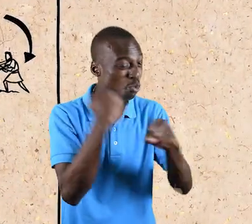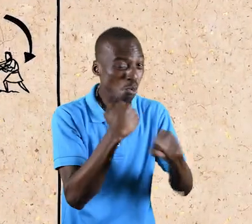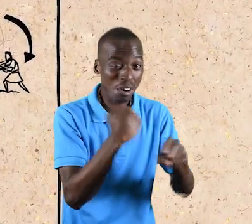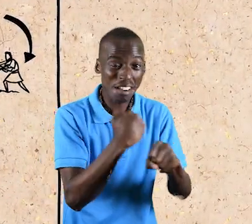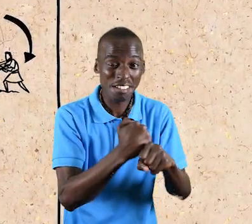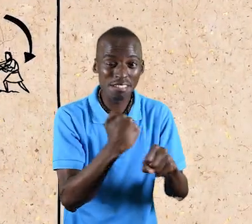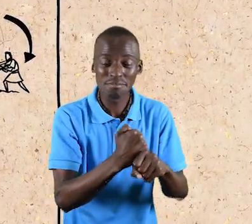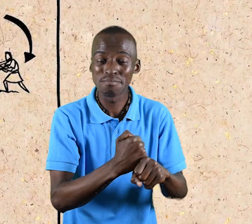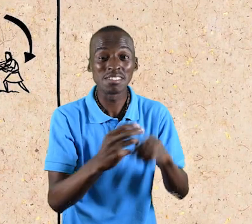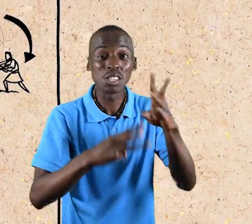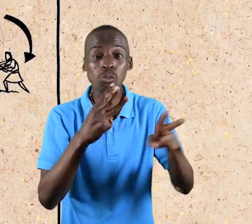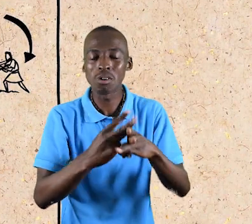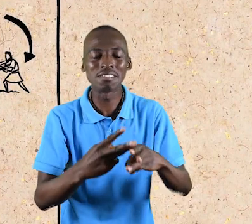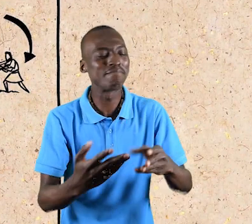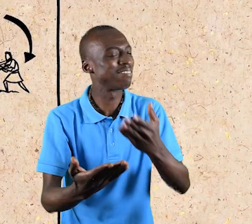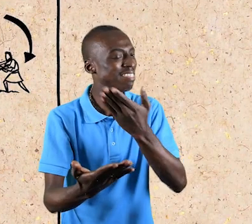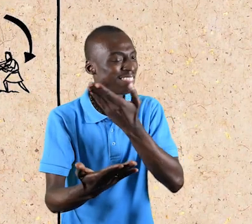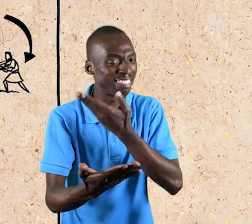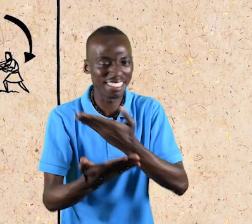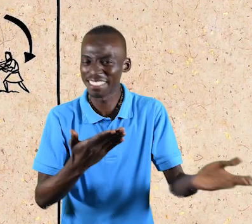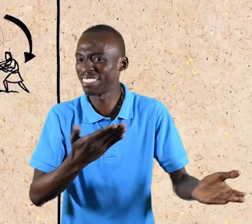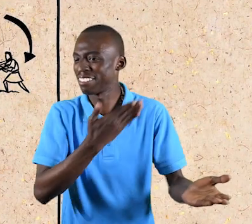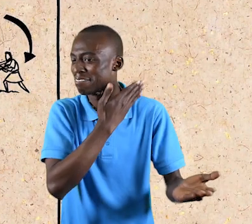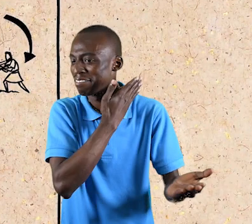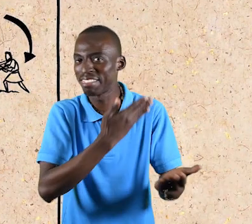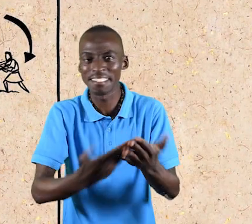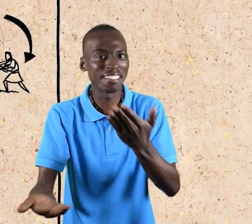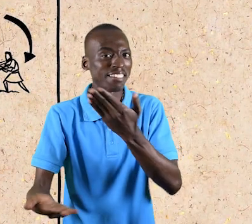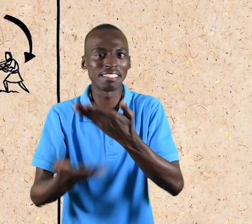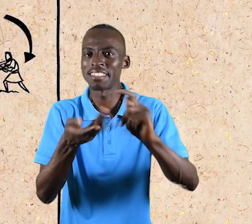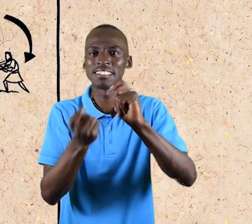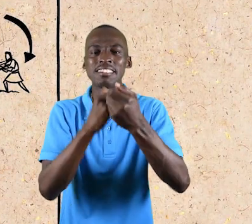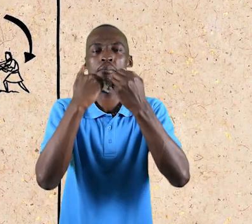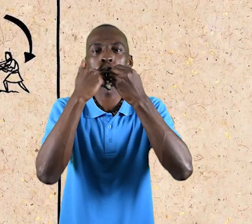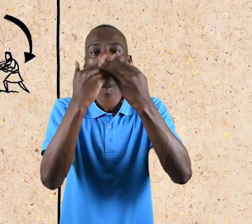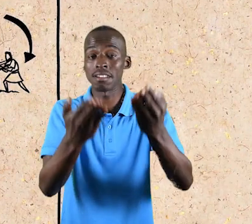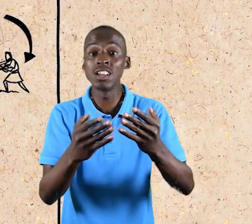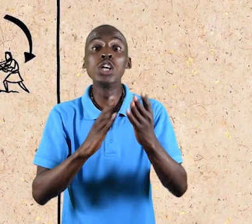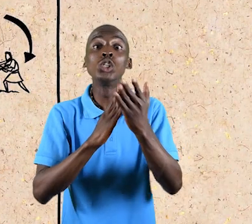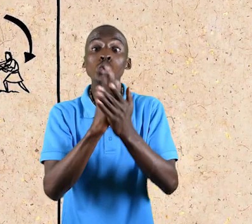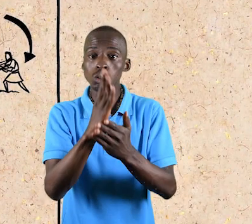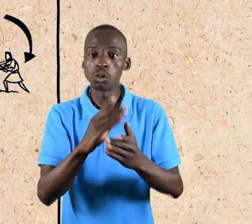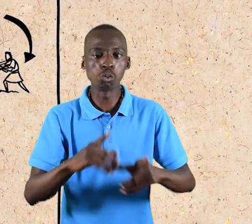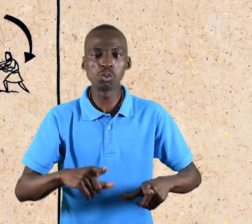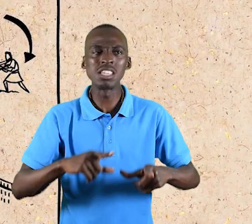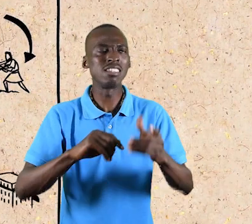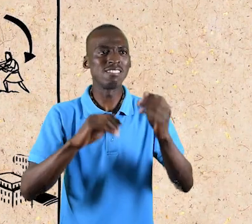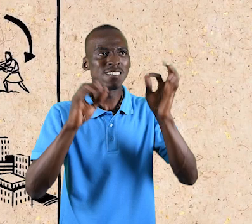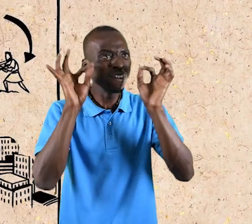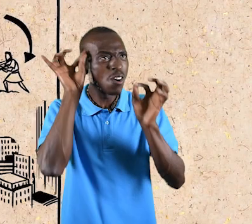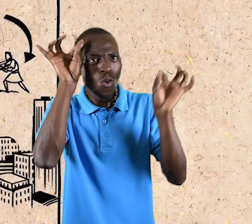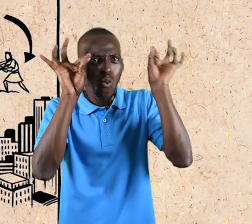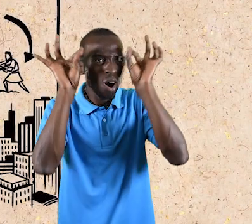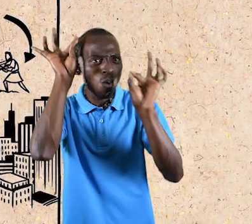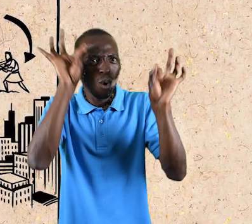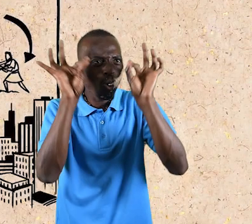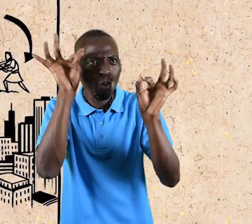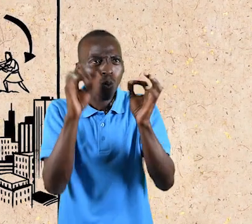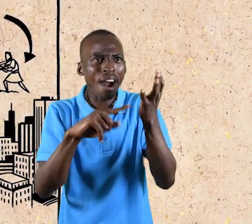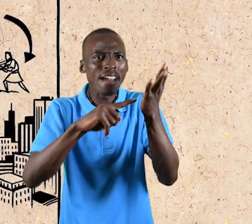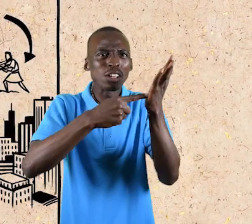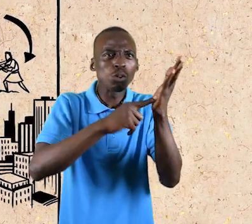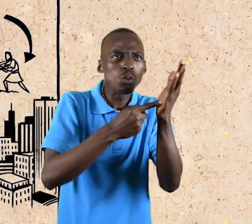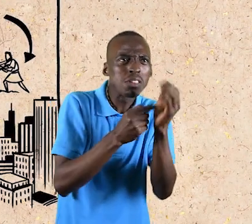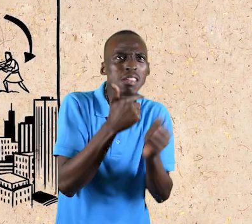place in the world, nothing really ever changes. So sure, we develop technology and we build nations that rise